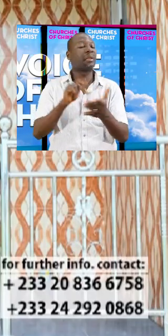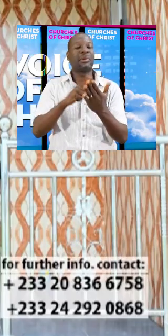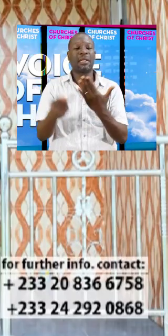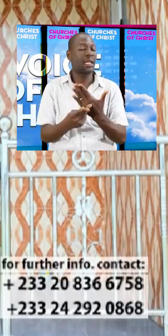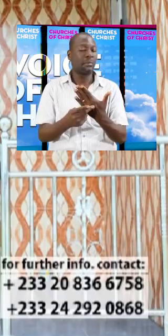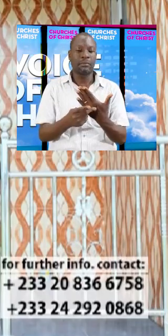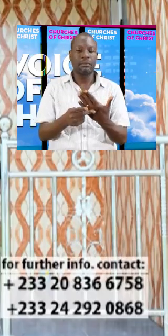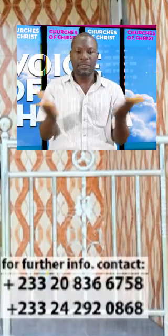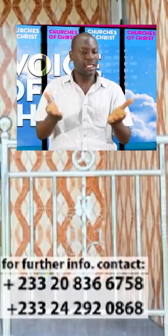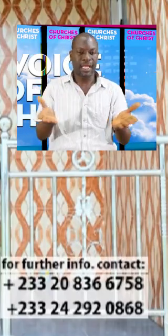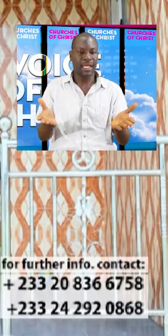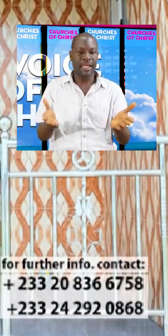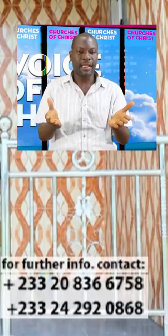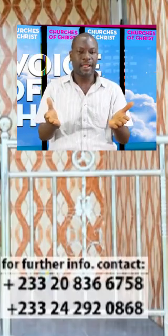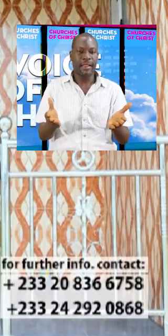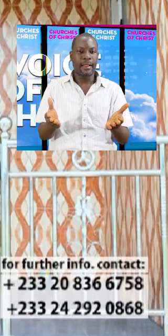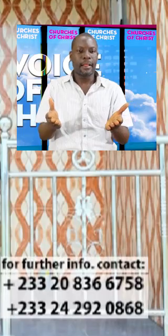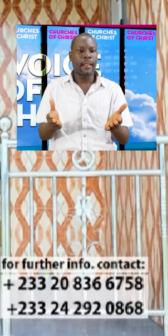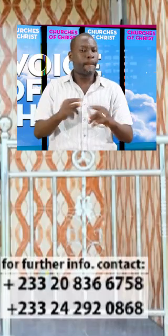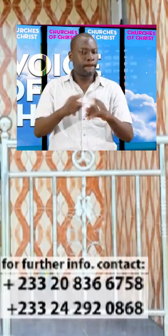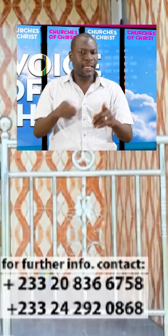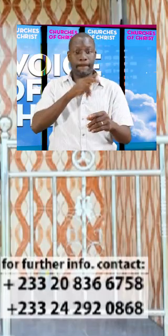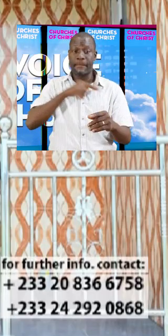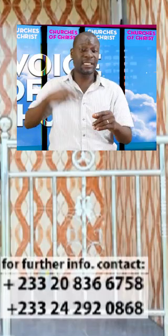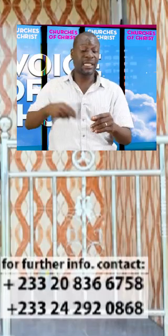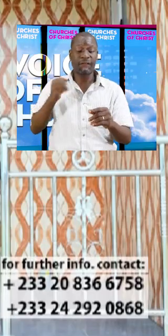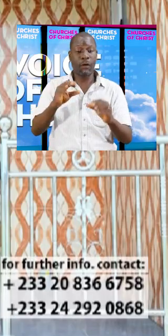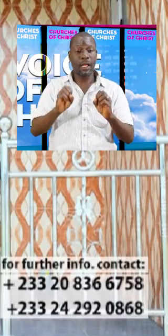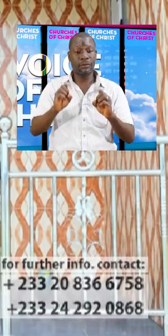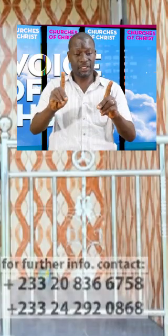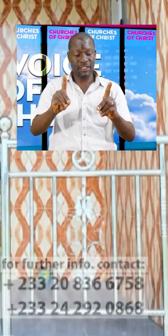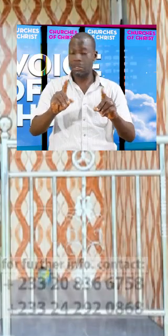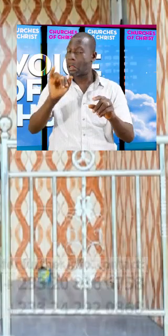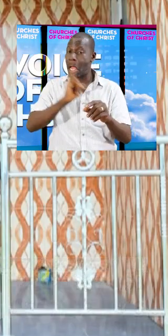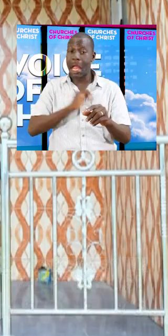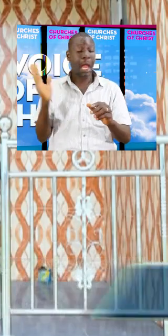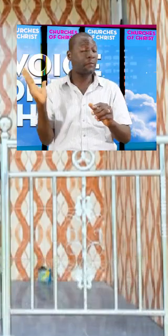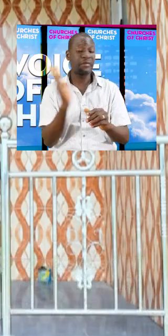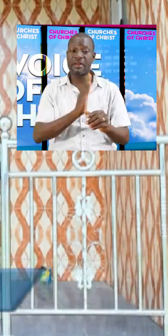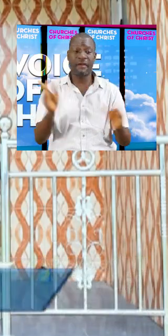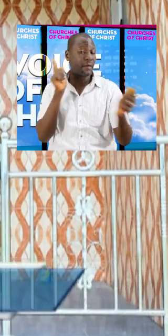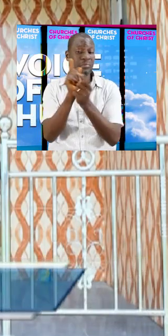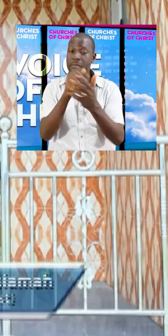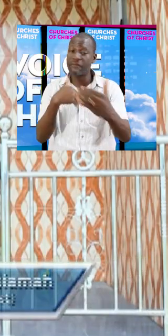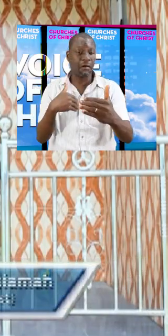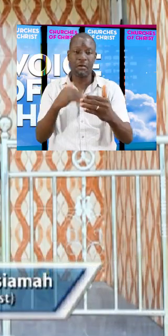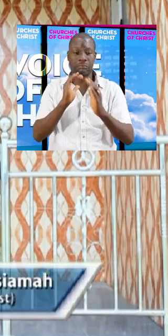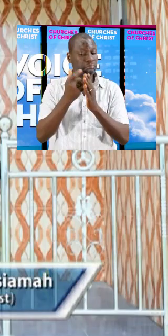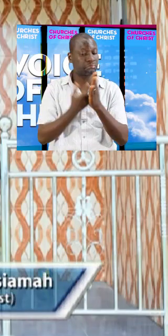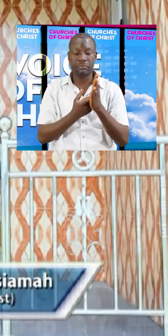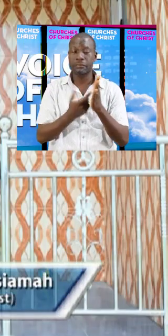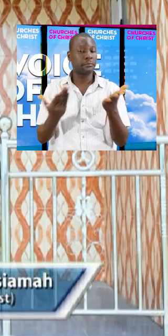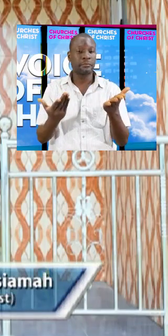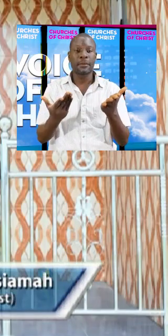ka masama meken the minister for education Minino Asia face to face da any incommoda.